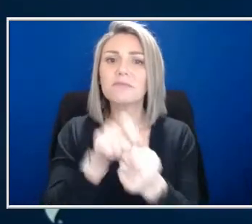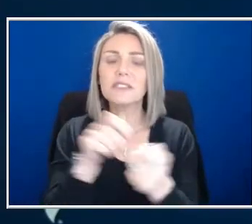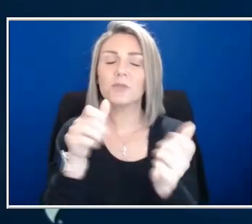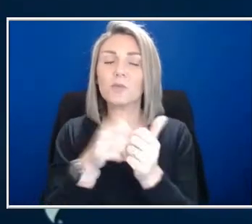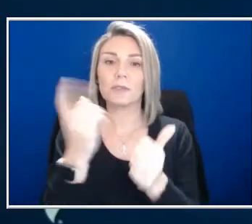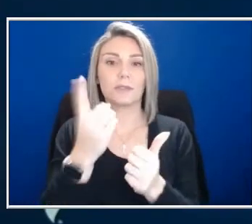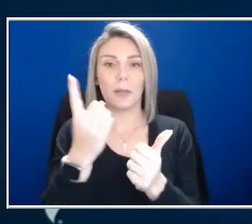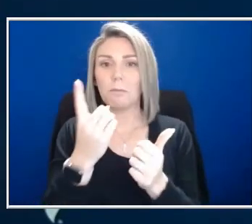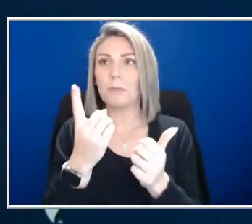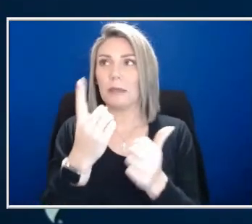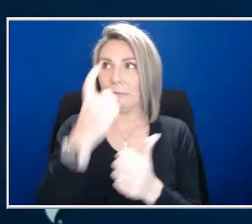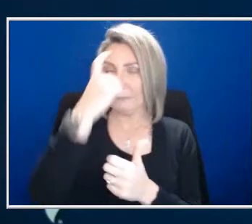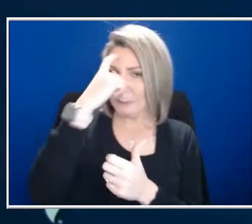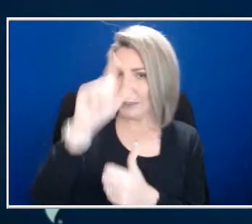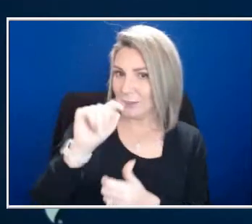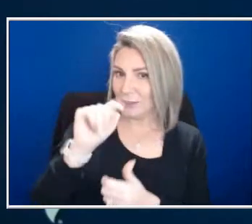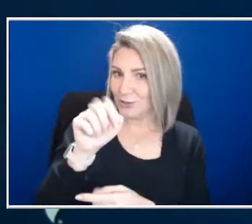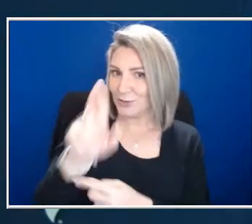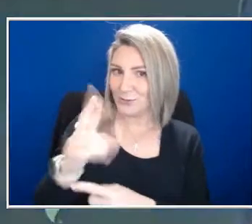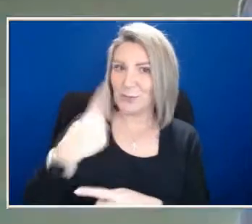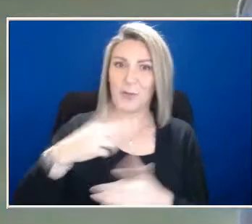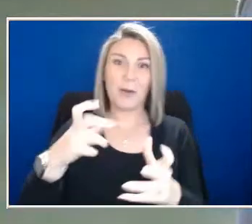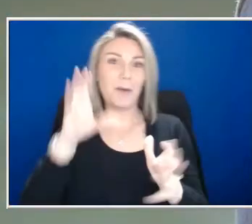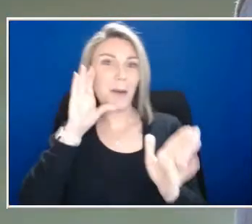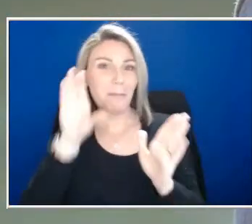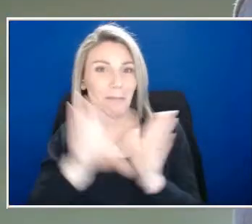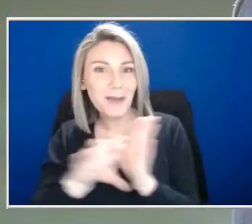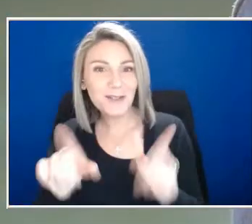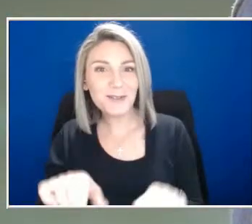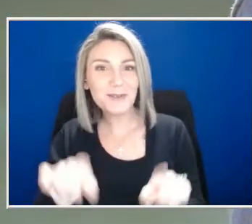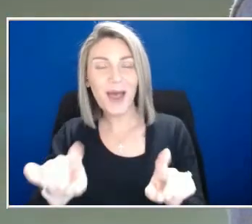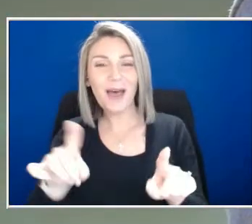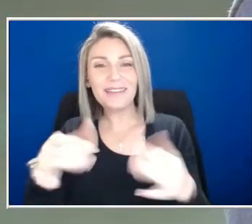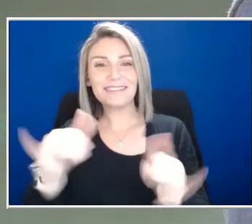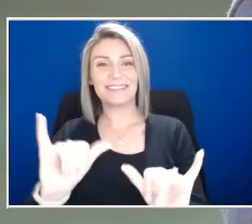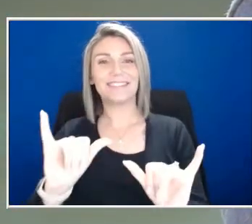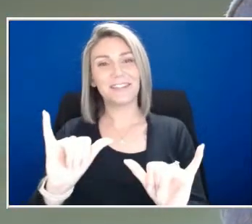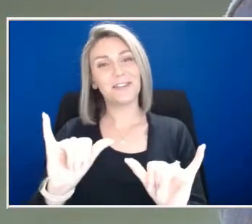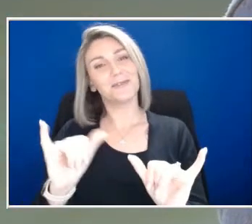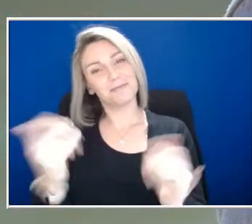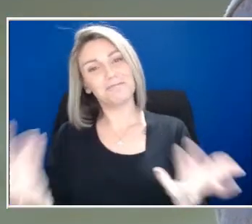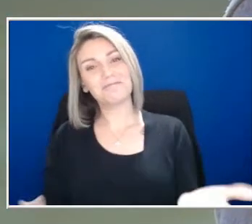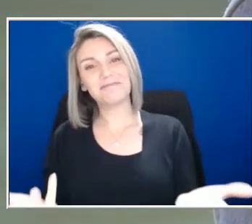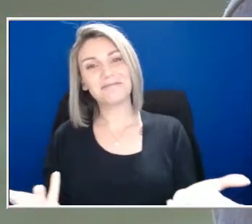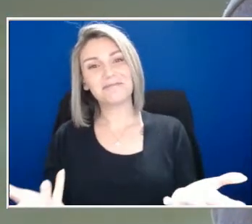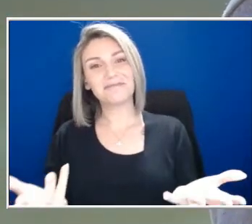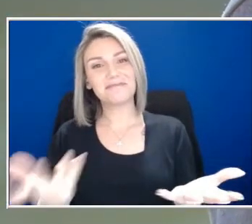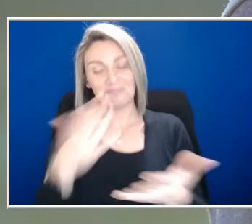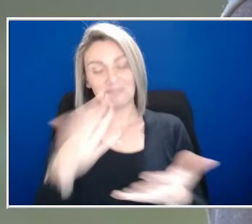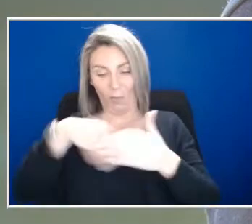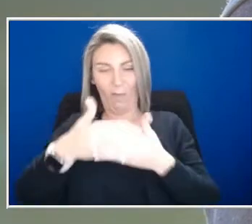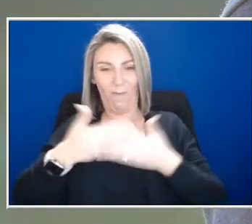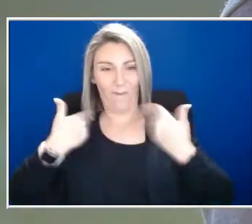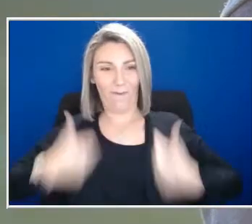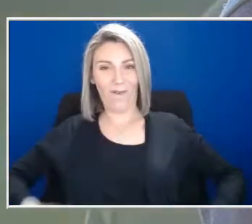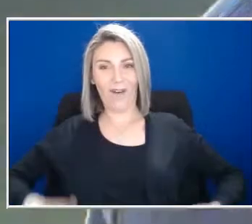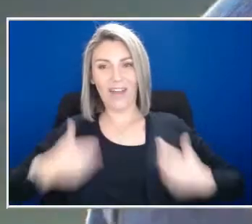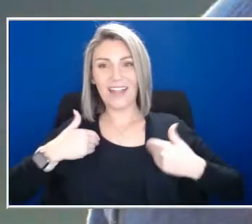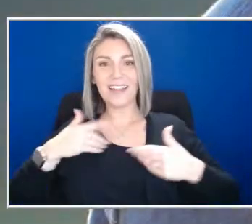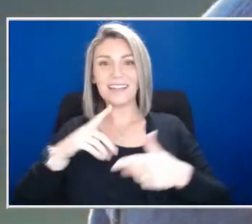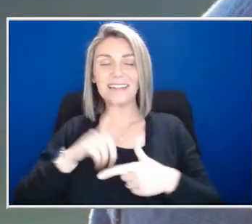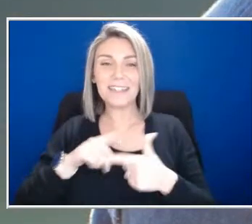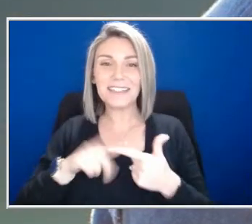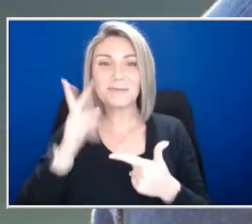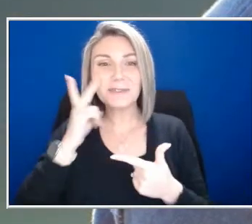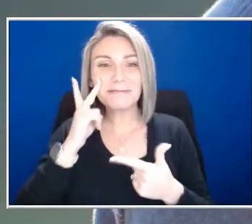we thought, we're going to get some pictures while, I'm still whole, and, then we'll see what we get afterwards.